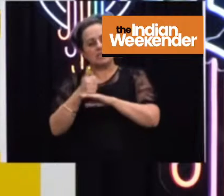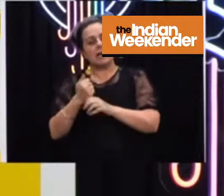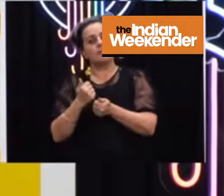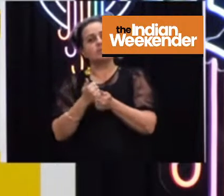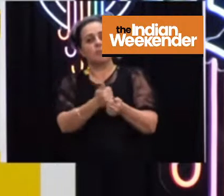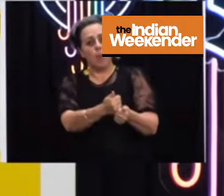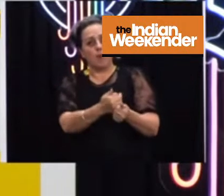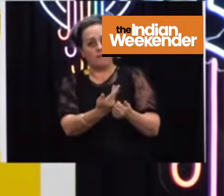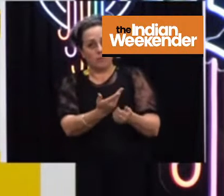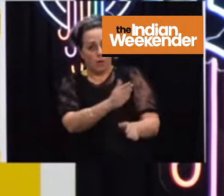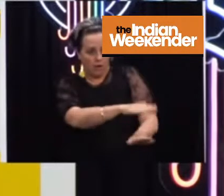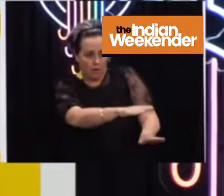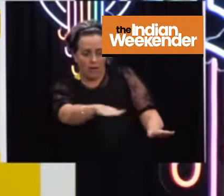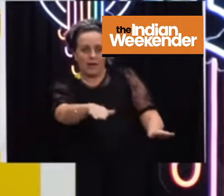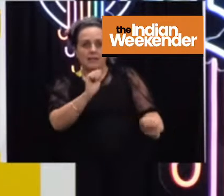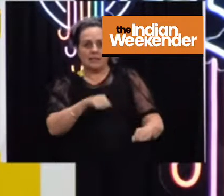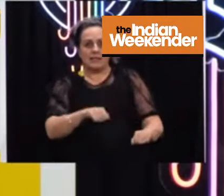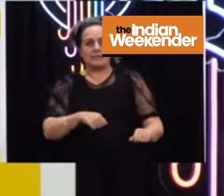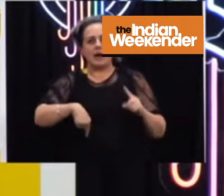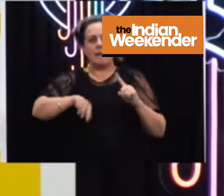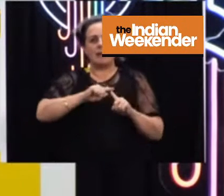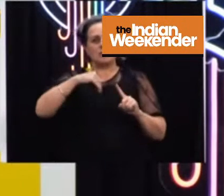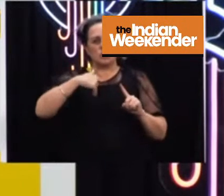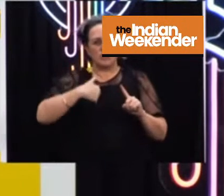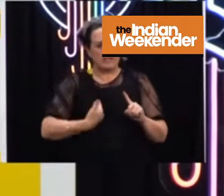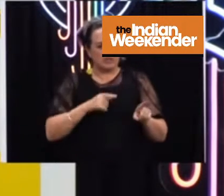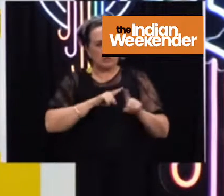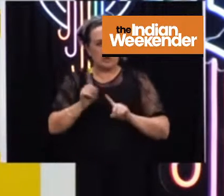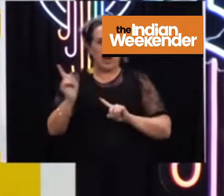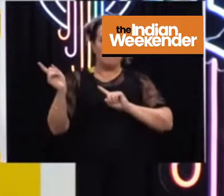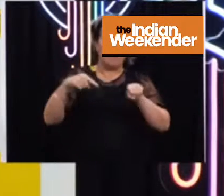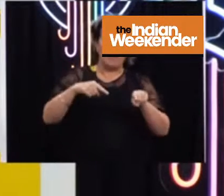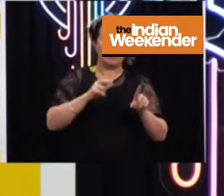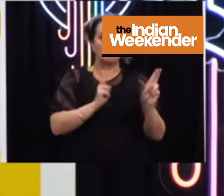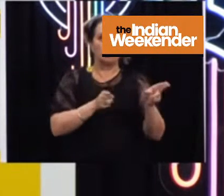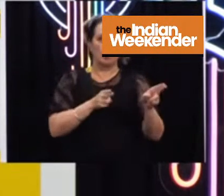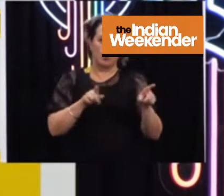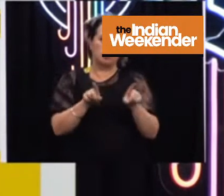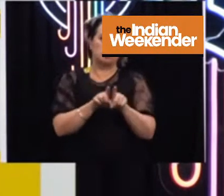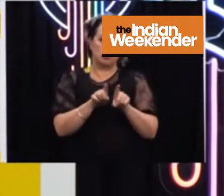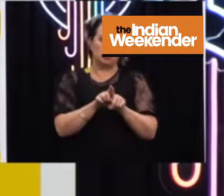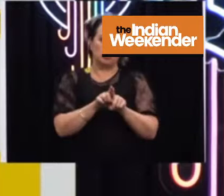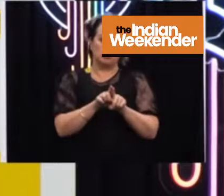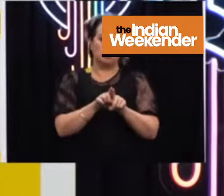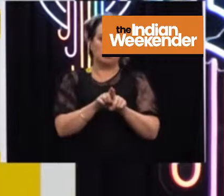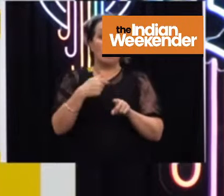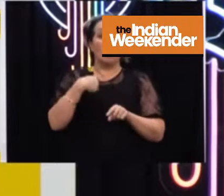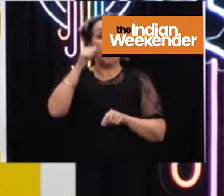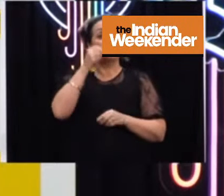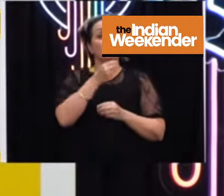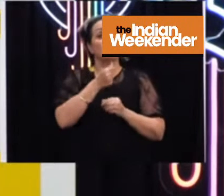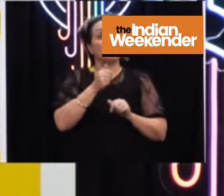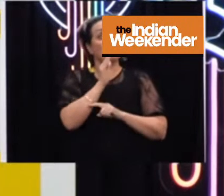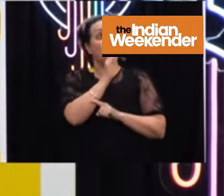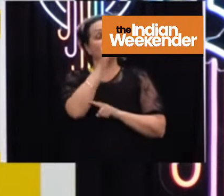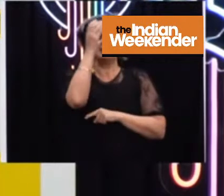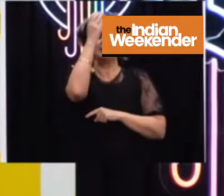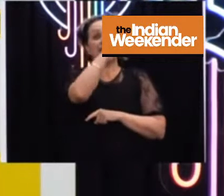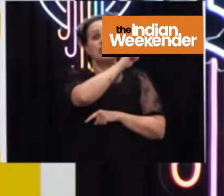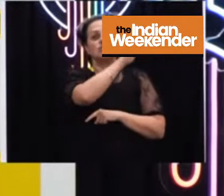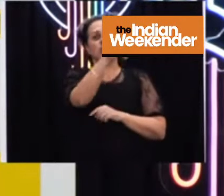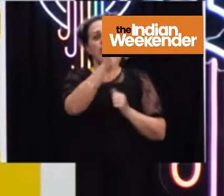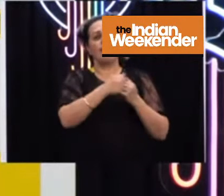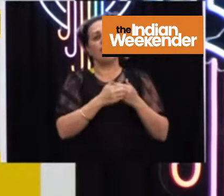but also do as much as we can to get as much normality as quickly as possible back for them. And I'm mindful in some countries, they've had very